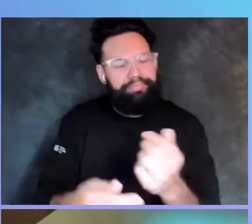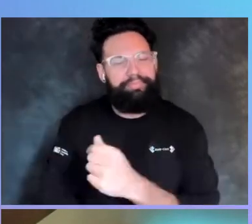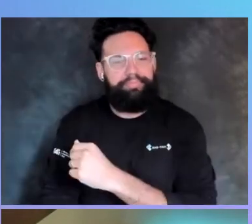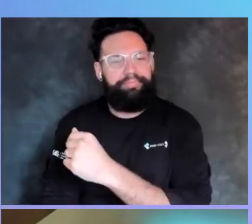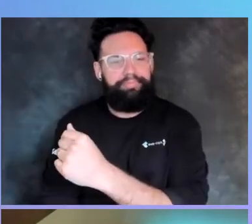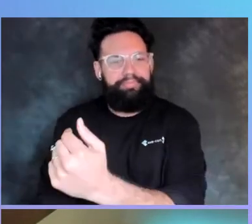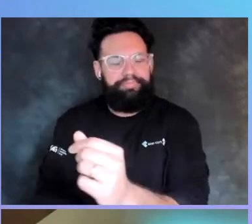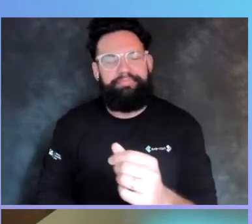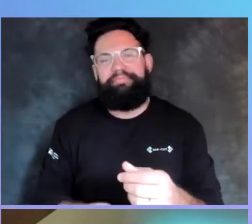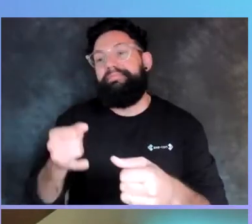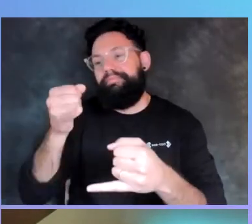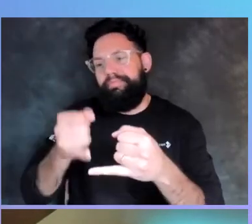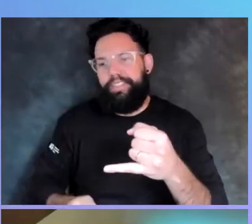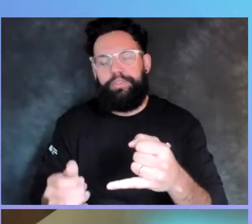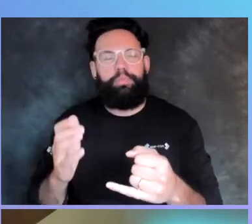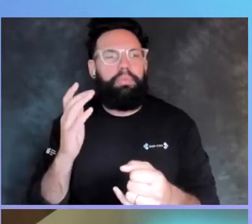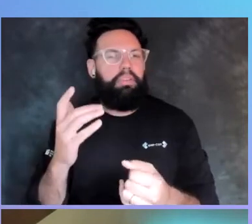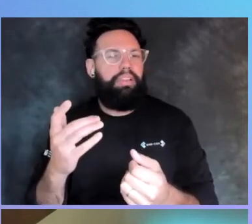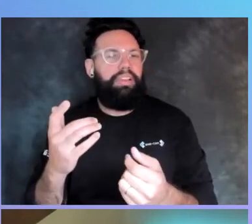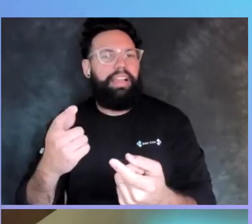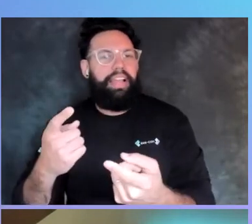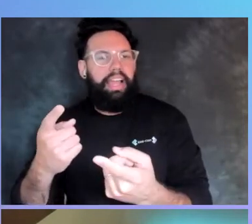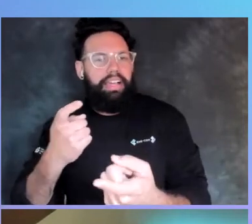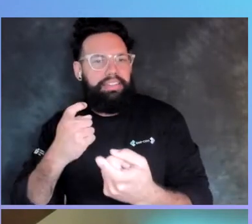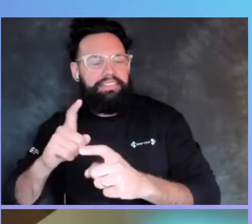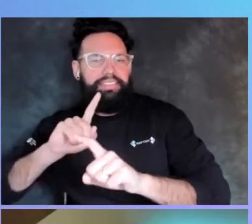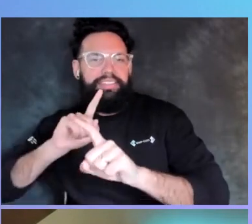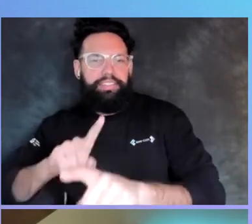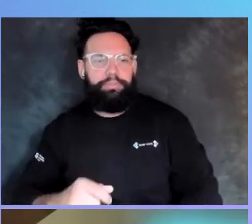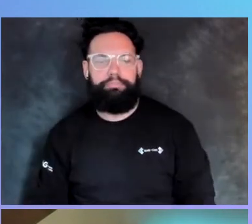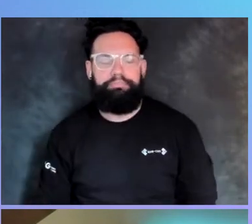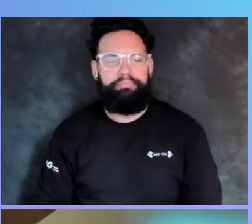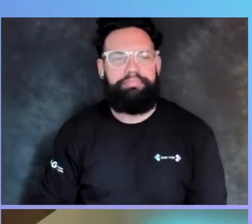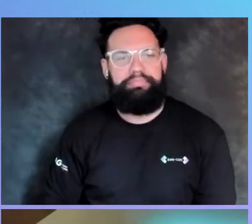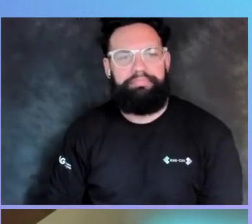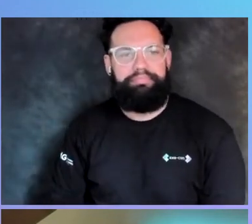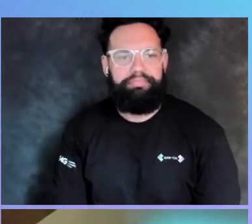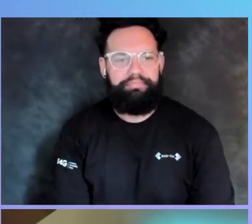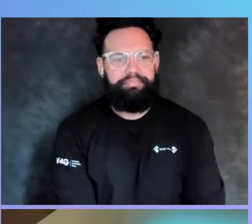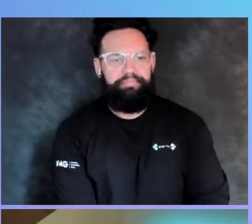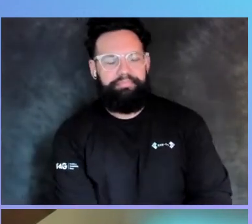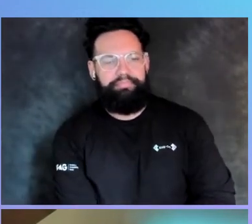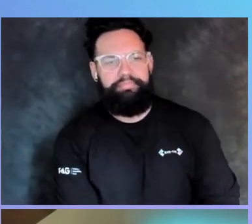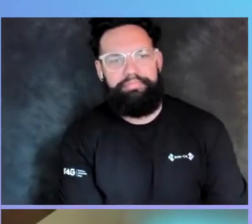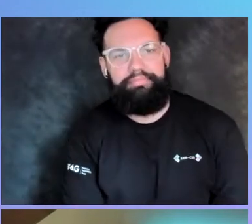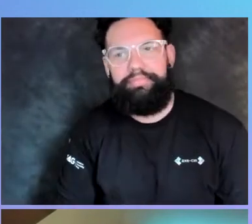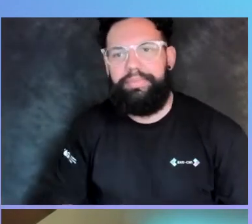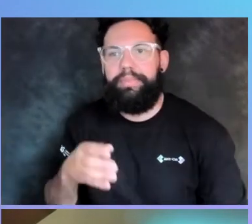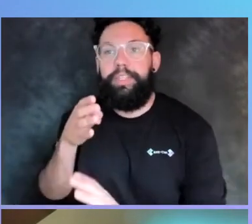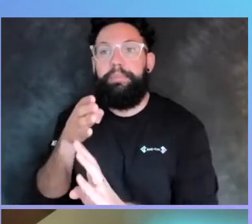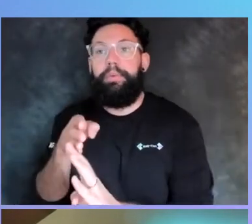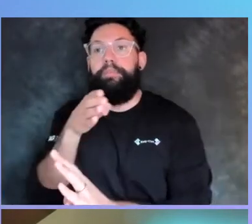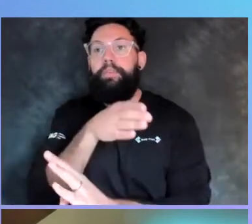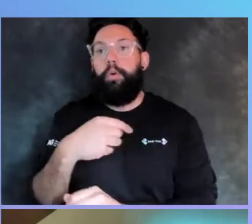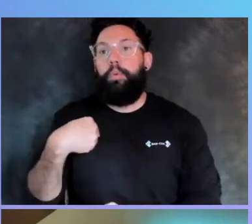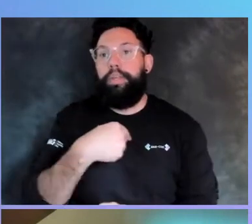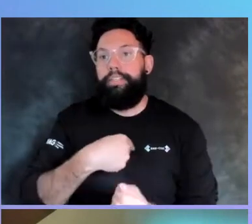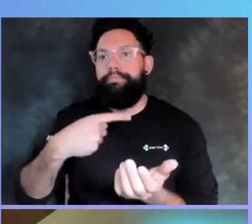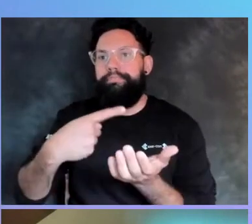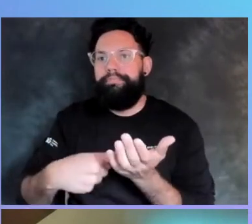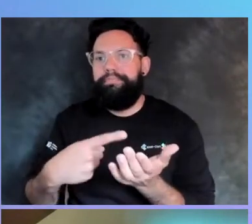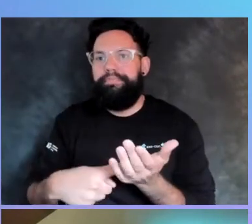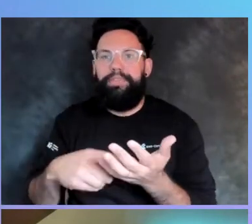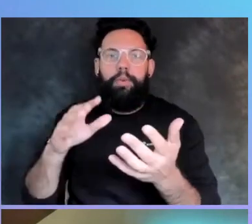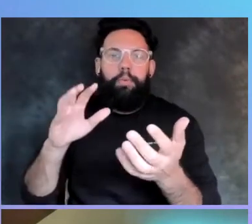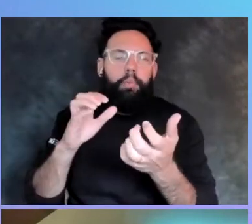have some time for Q&A where we'd love to answer any questions you all may have. So before we get into AI today, it's important to look back on